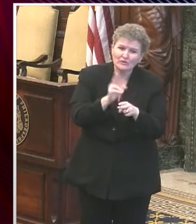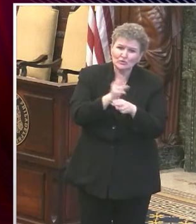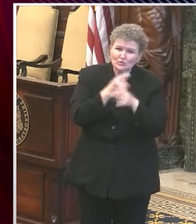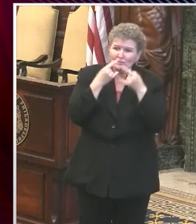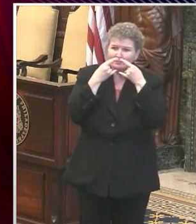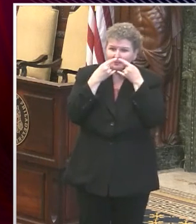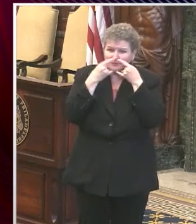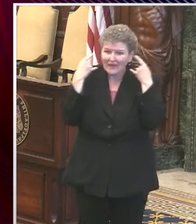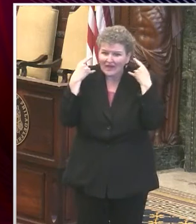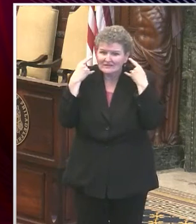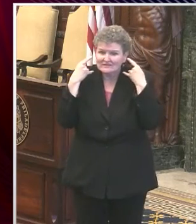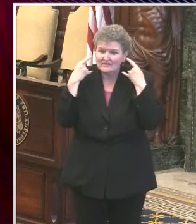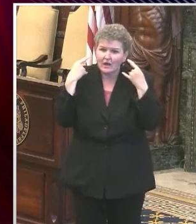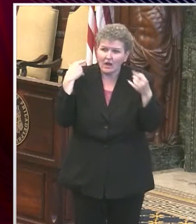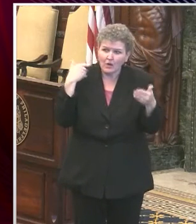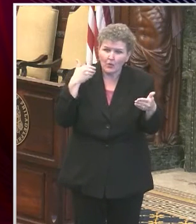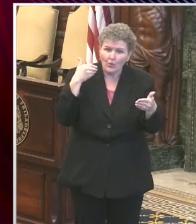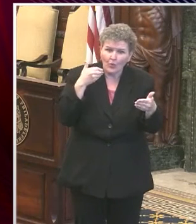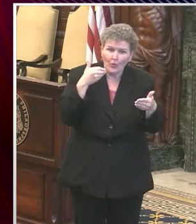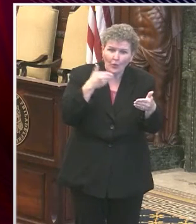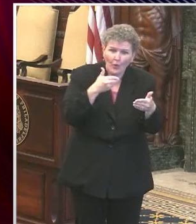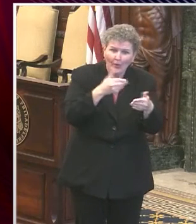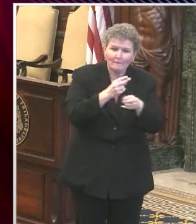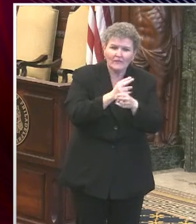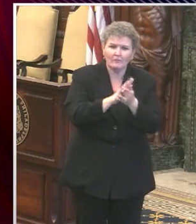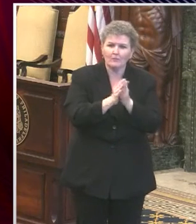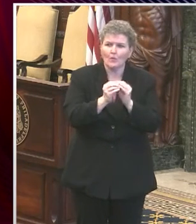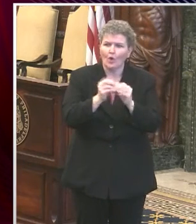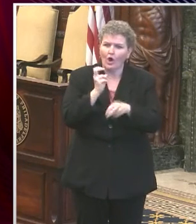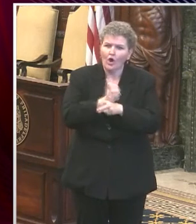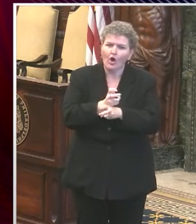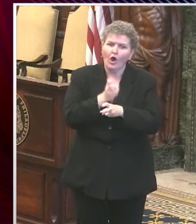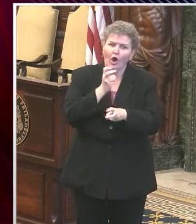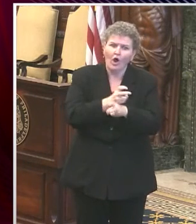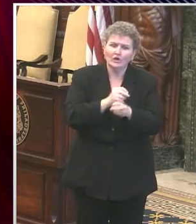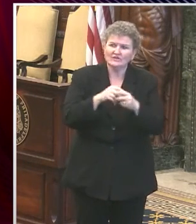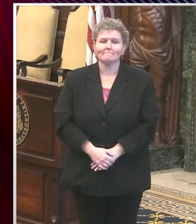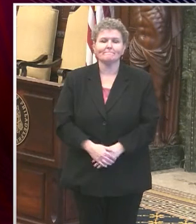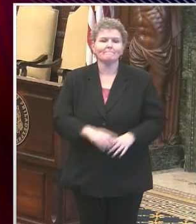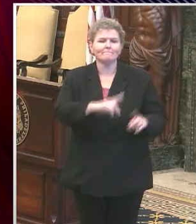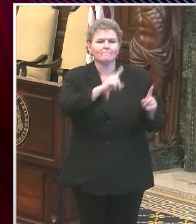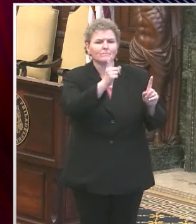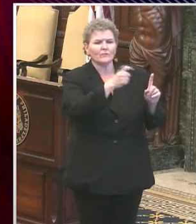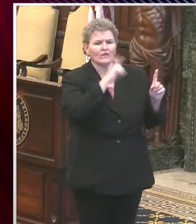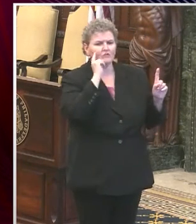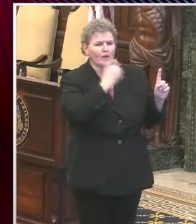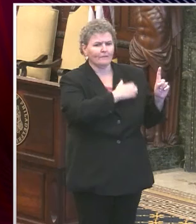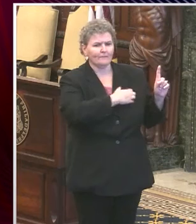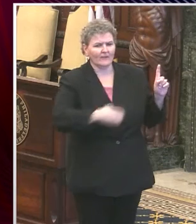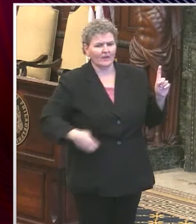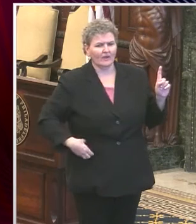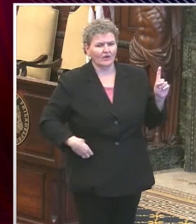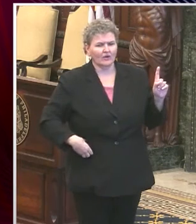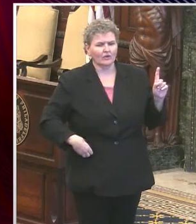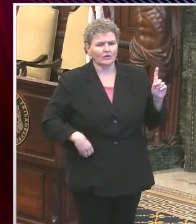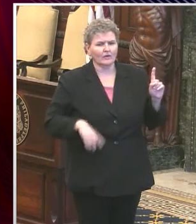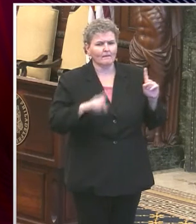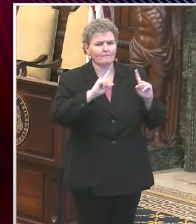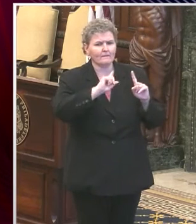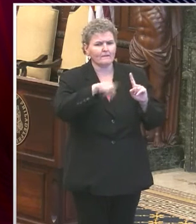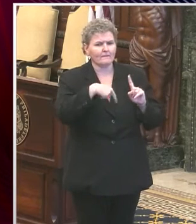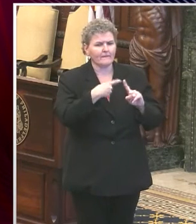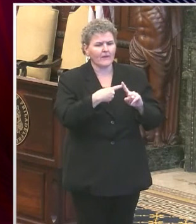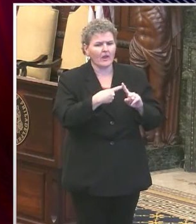approach what could be a much more difficult season in the winter. And this is in regards to the possibility